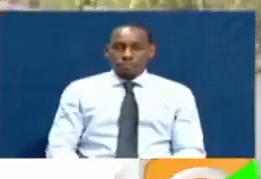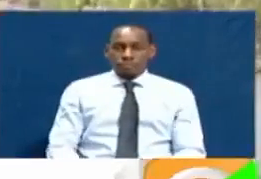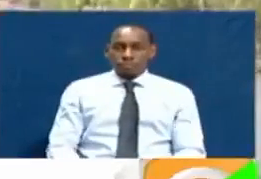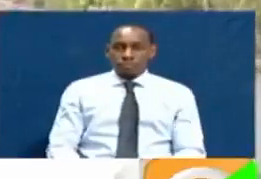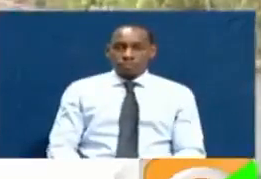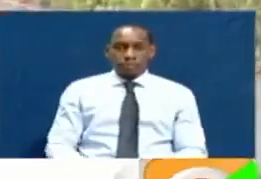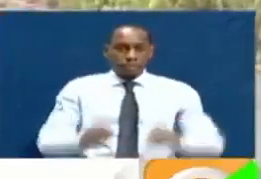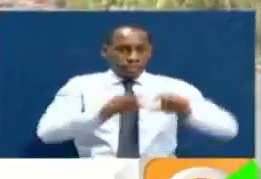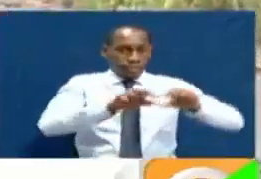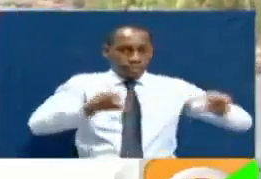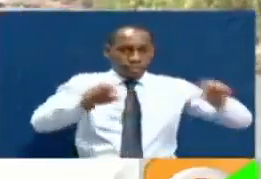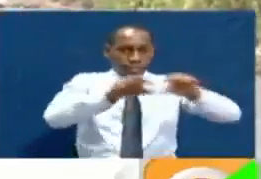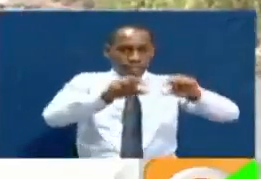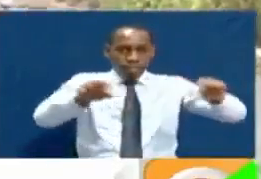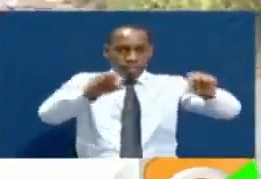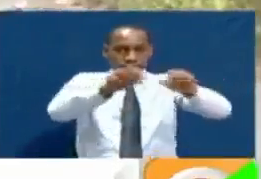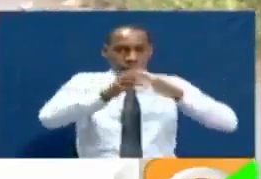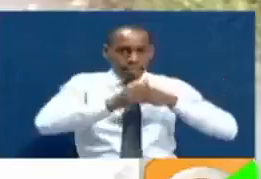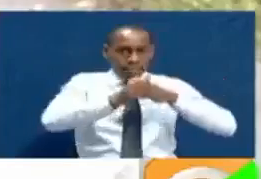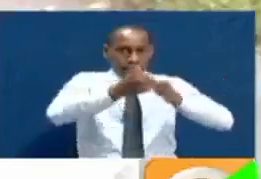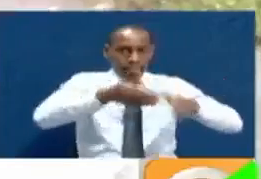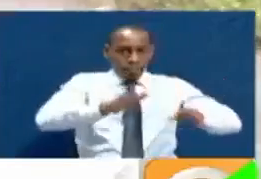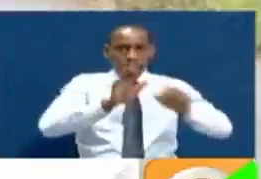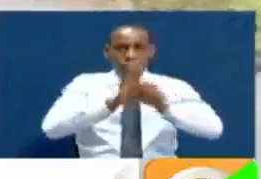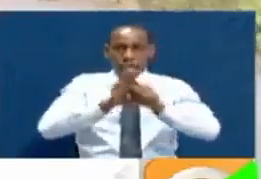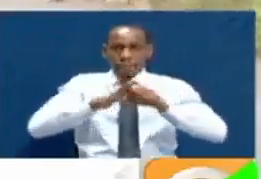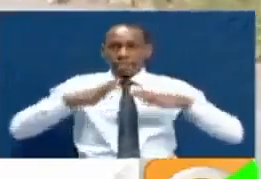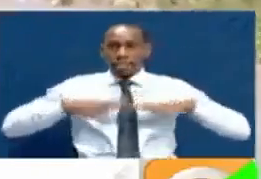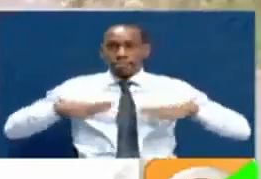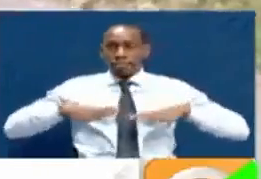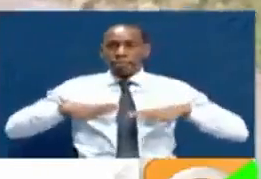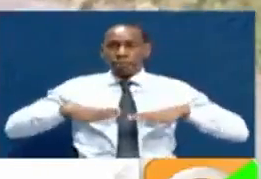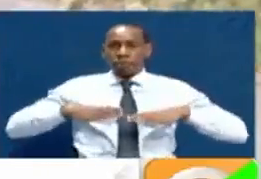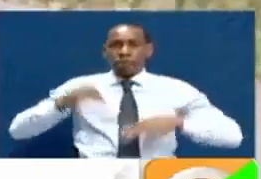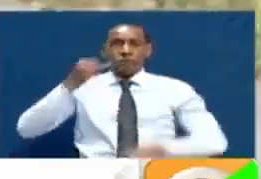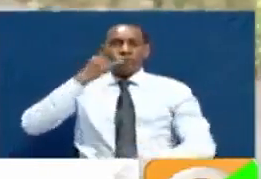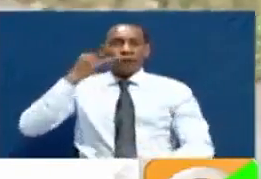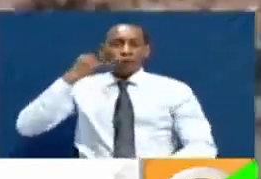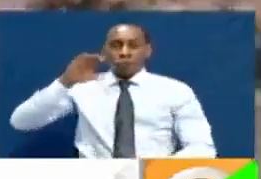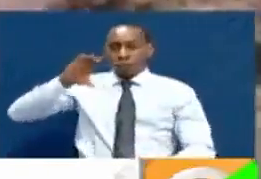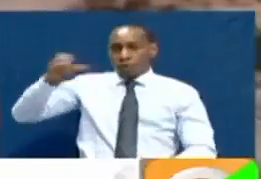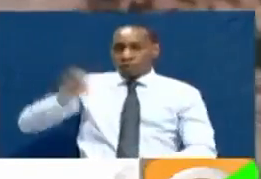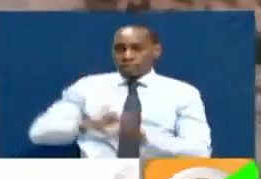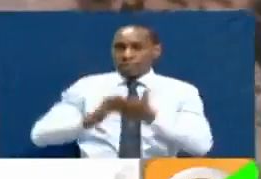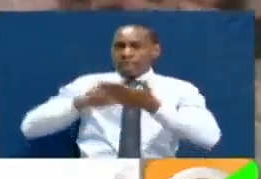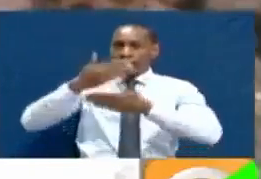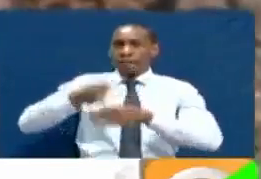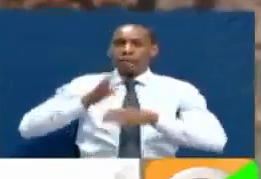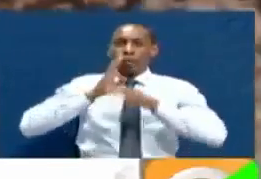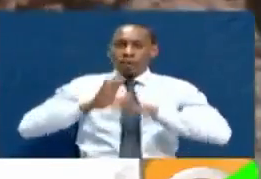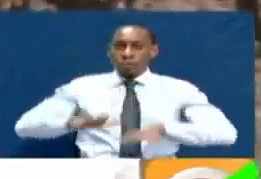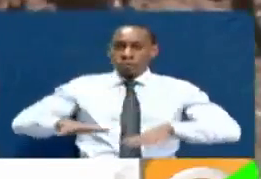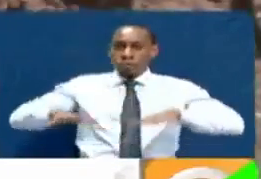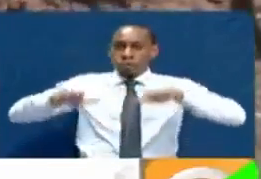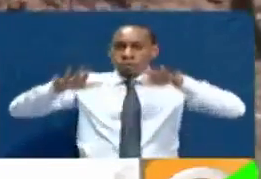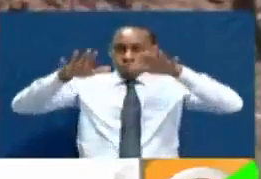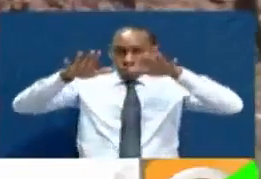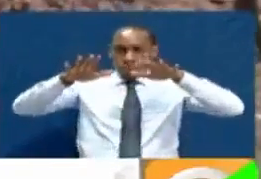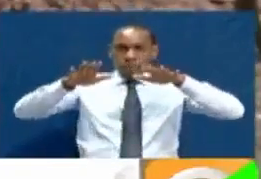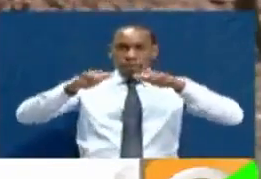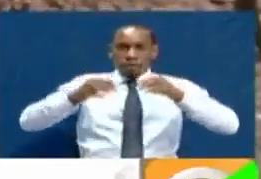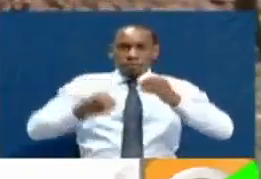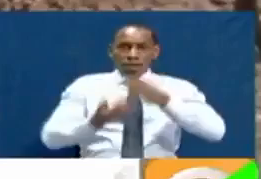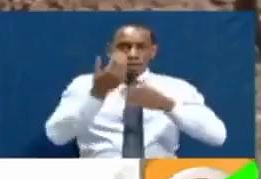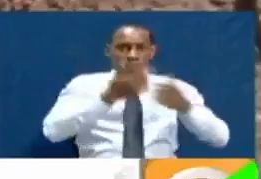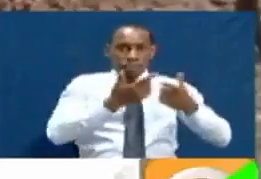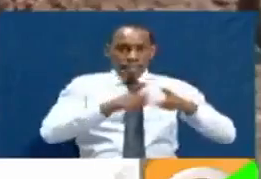Sticks have become navigation guides for a majority of the residents here in the Bibi area, Nakuru County, after the flood waters formed some sort of lake